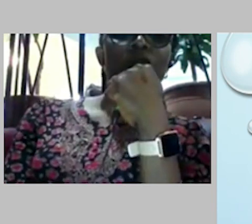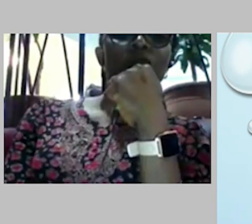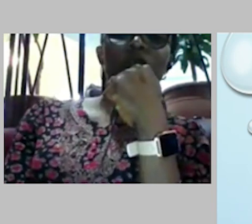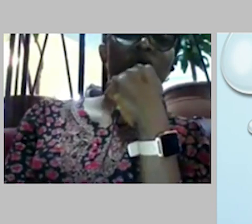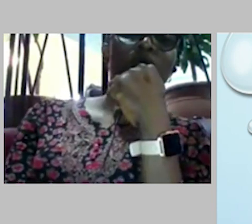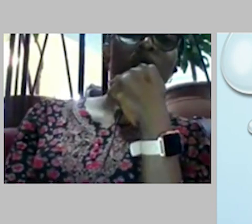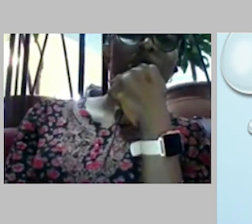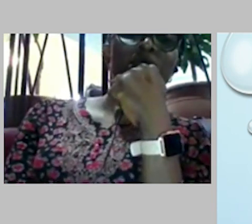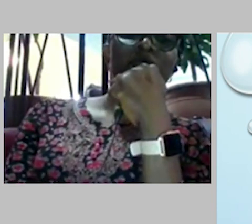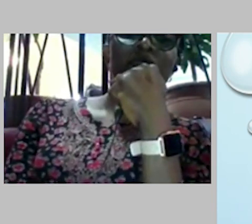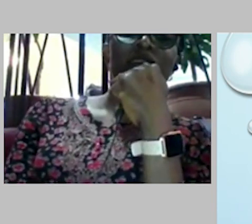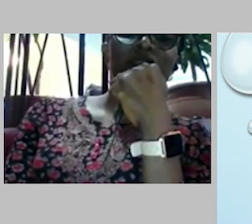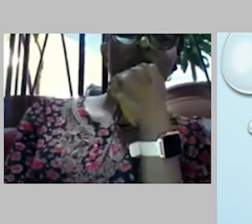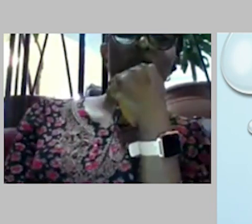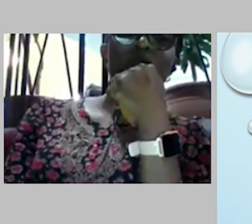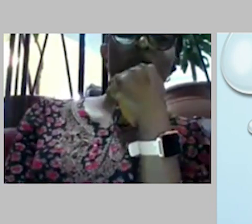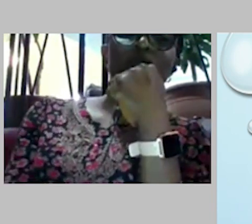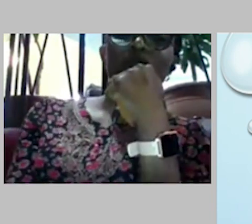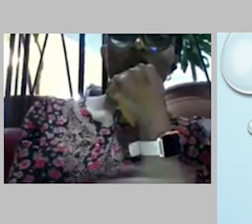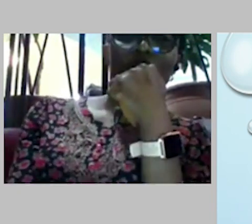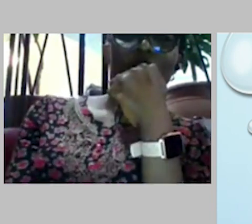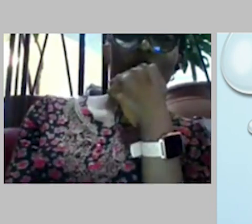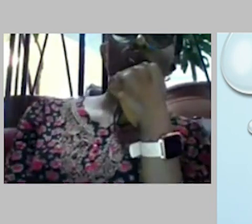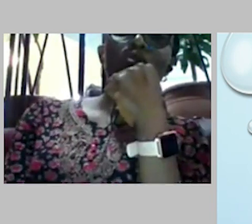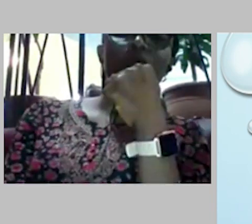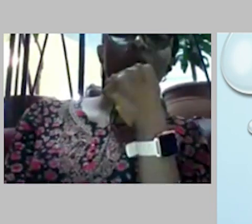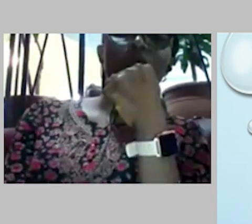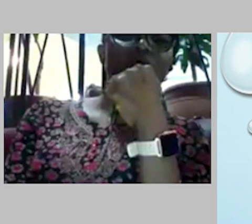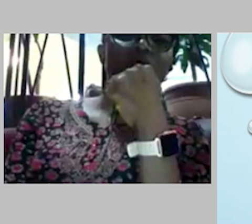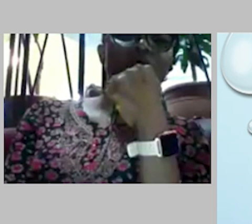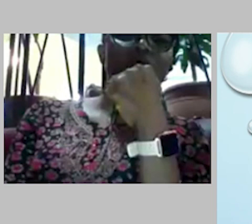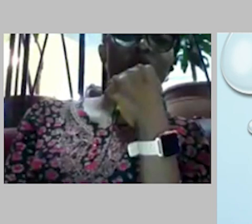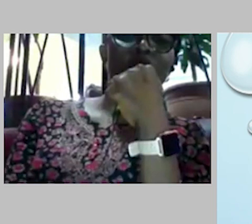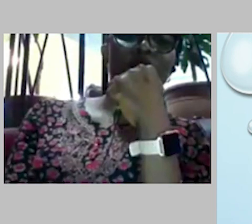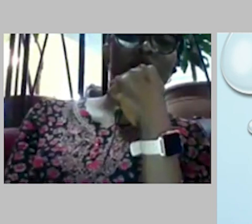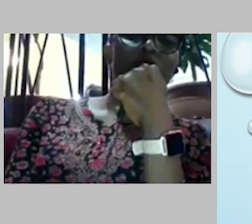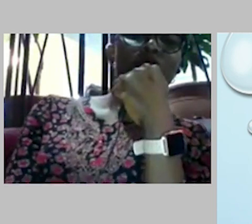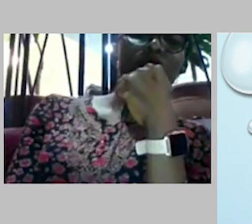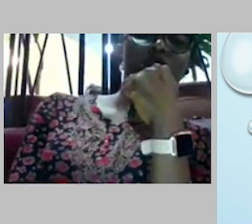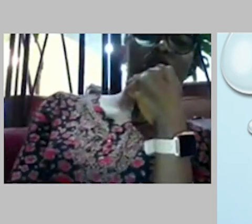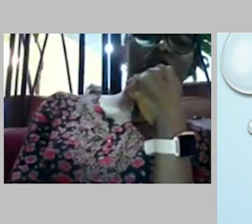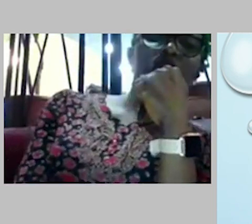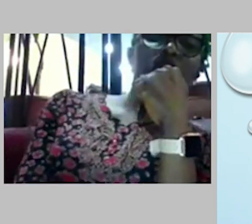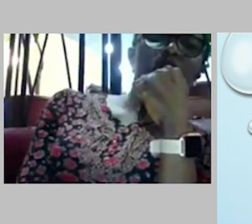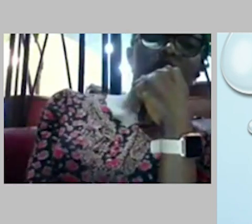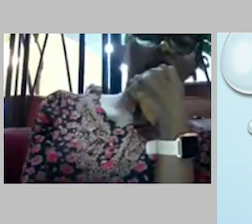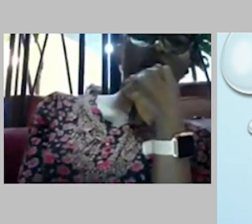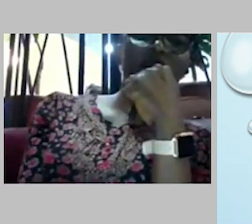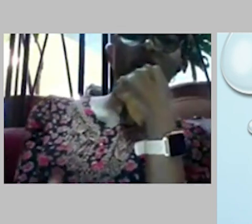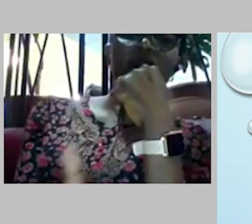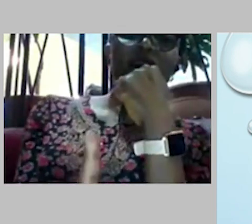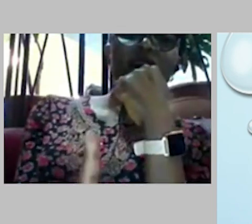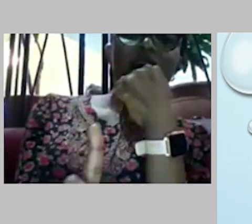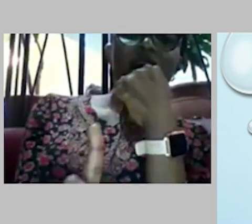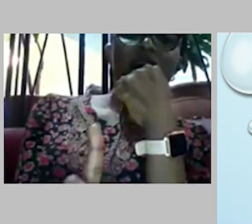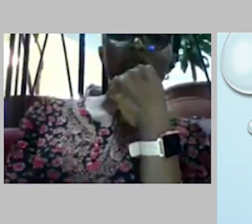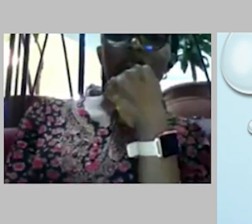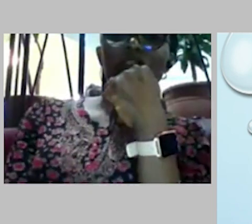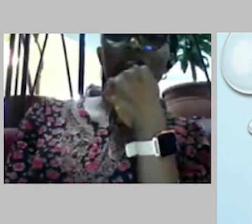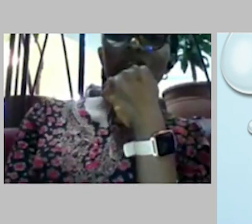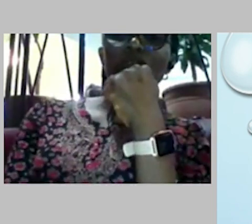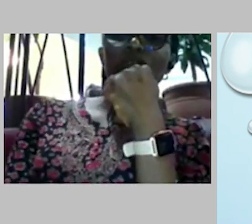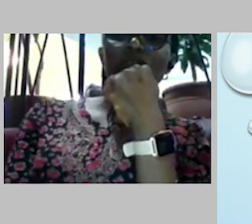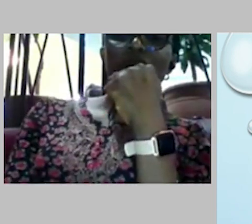with disabilities in the society on an equal basis with others. So the key words we have here are